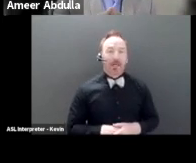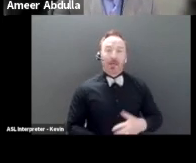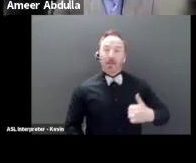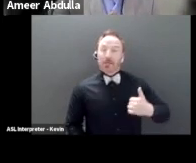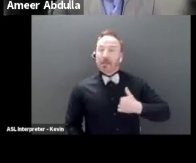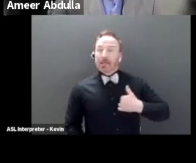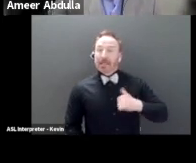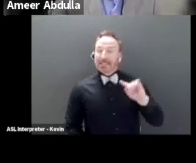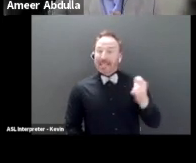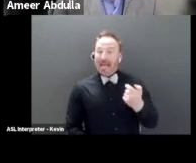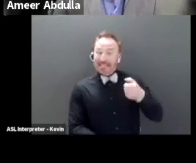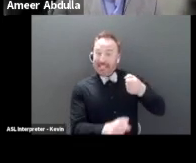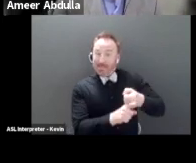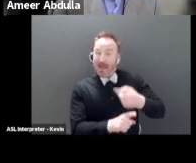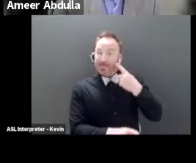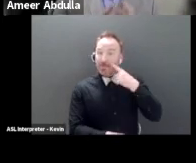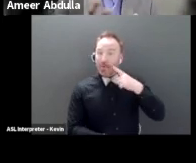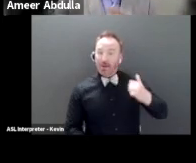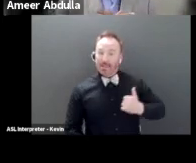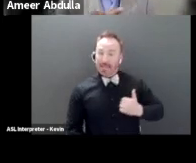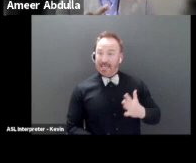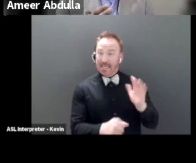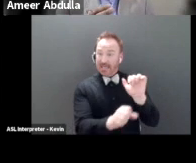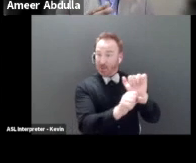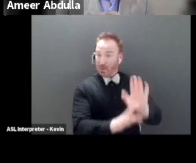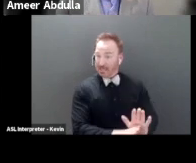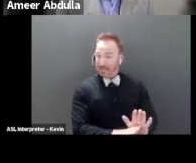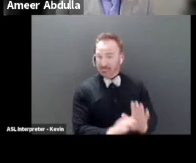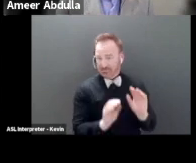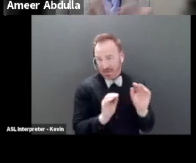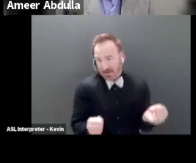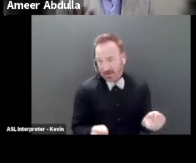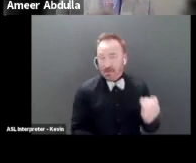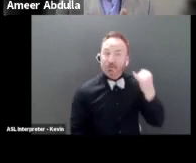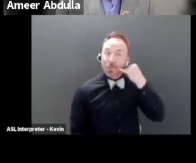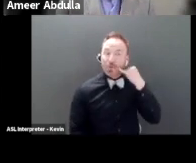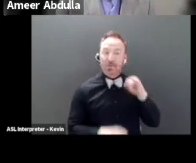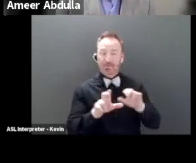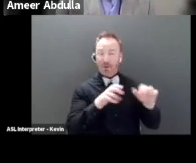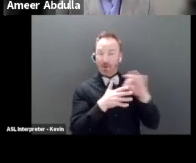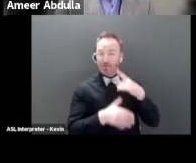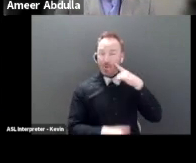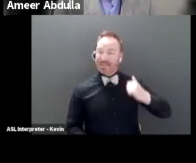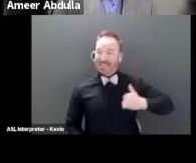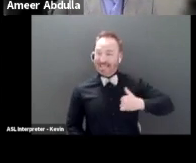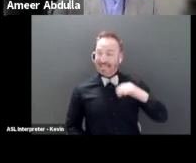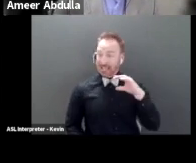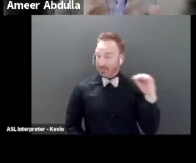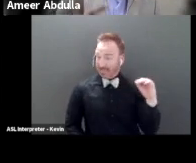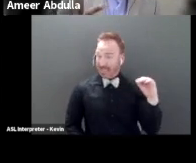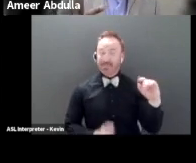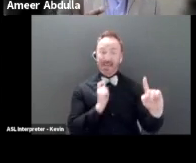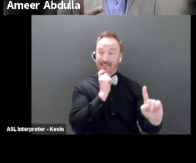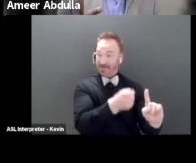consequences to Canadian employees when they're granted a stock option of a Canadian company. That's great. That's very helpful.